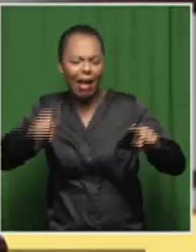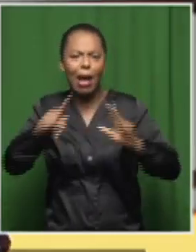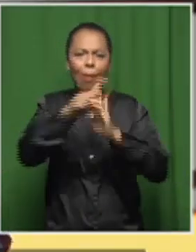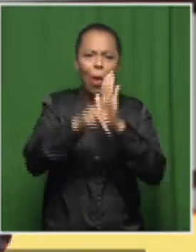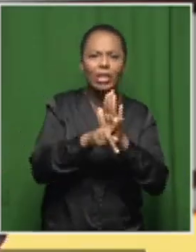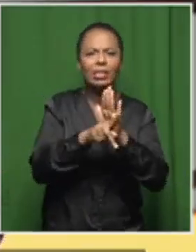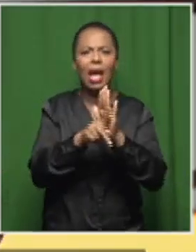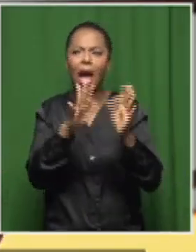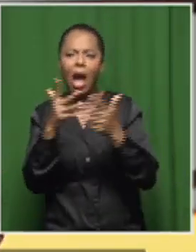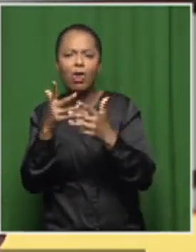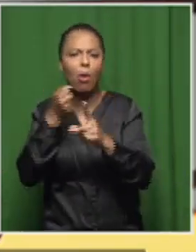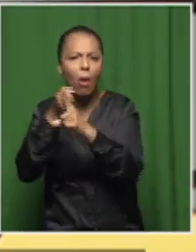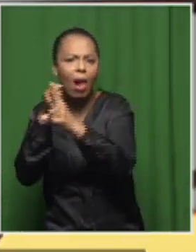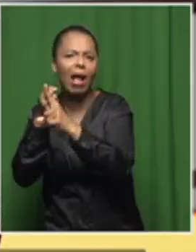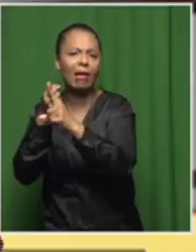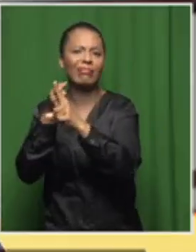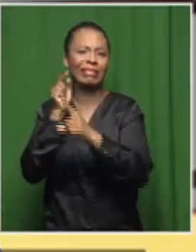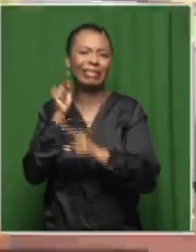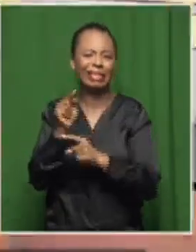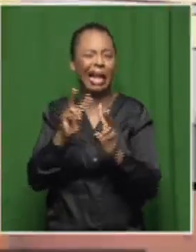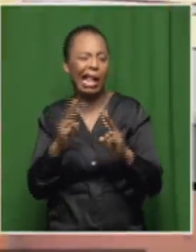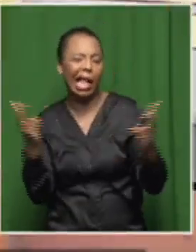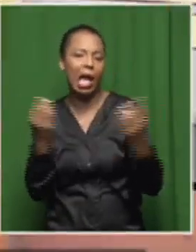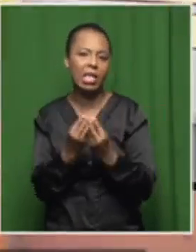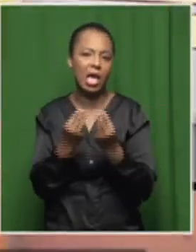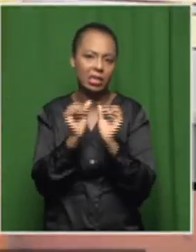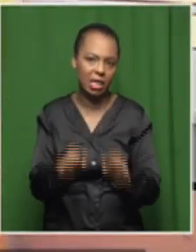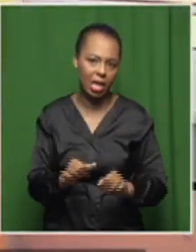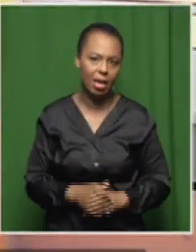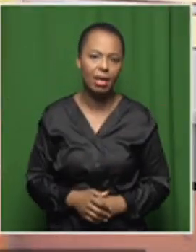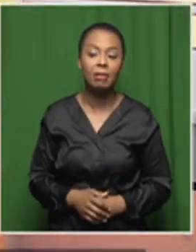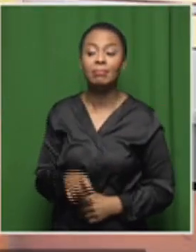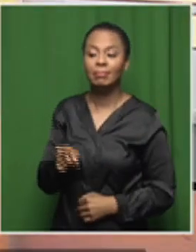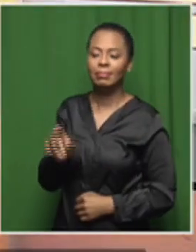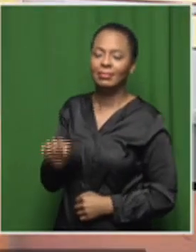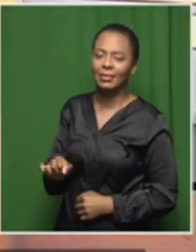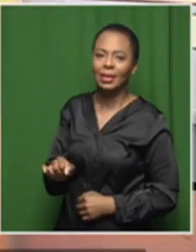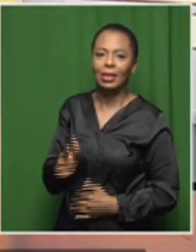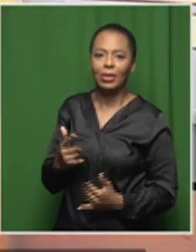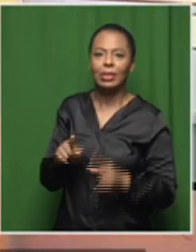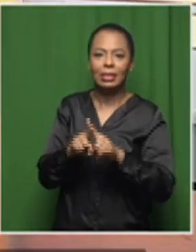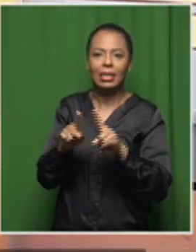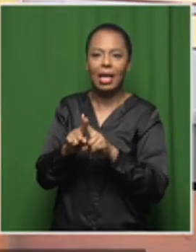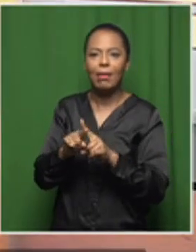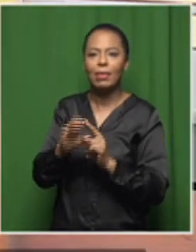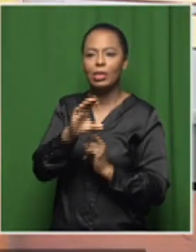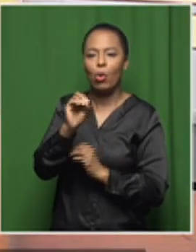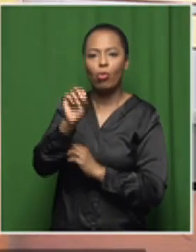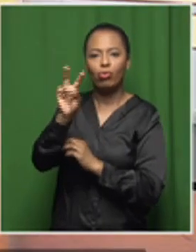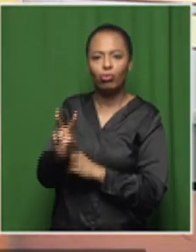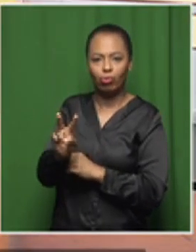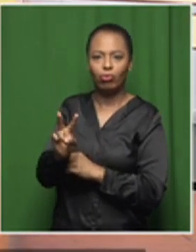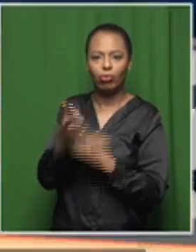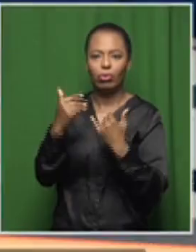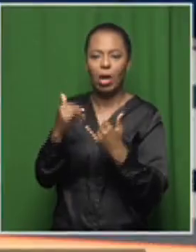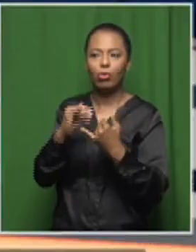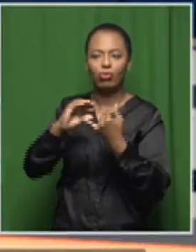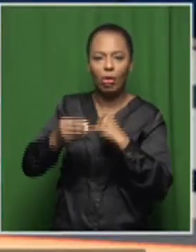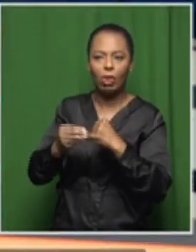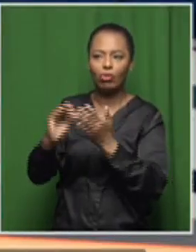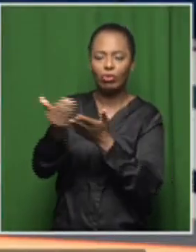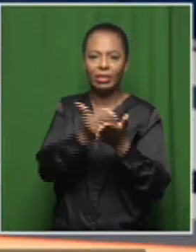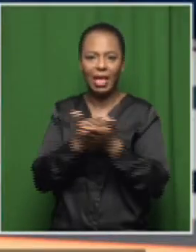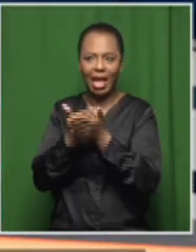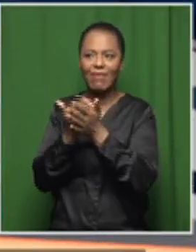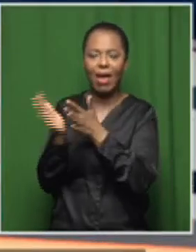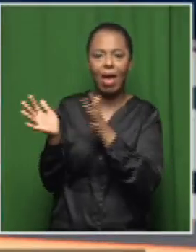to action and all sorts of things. Yeah, I mean, reducing carbon emissions. There's also looking at safeguarding the future for our kids,